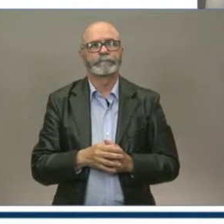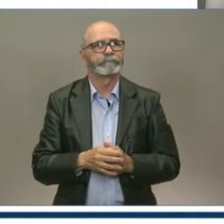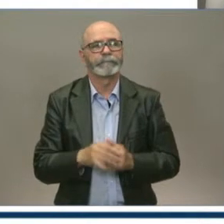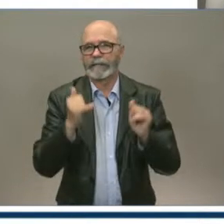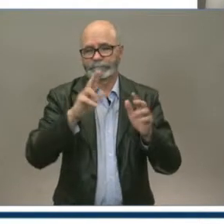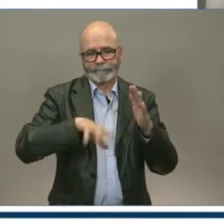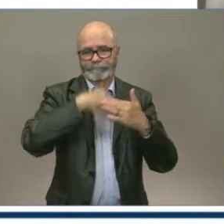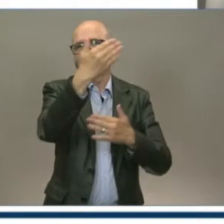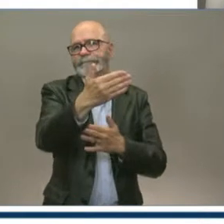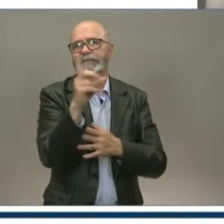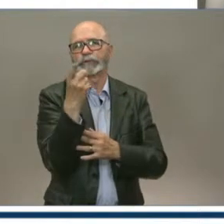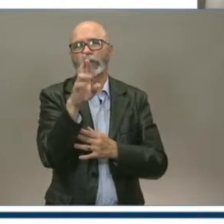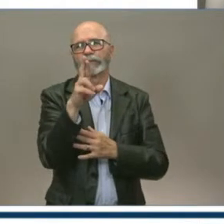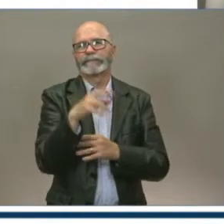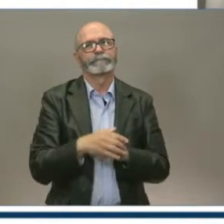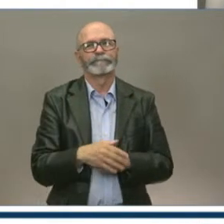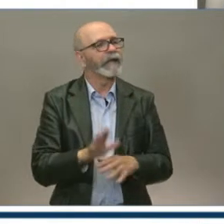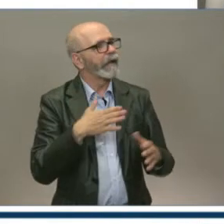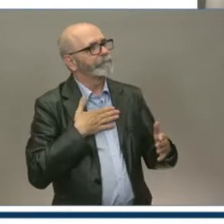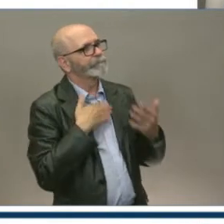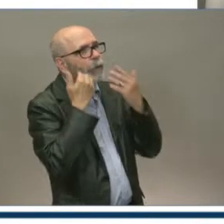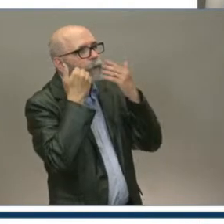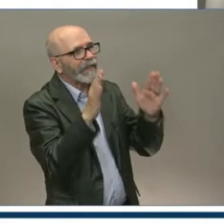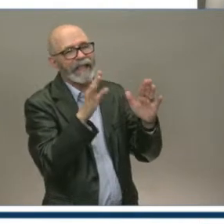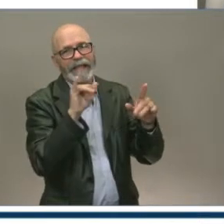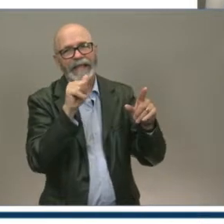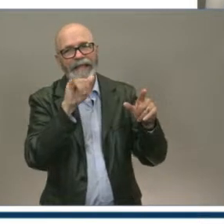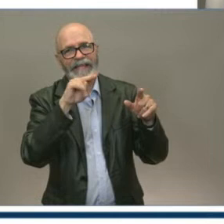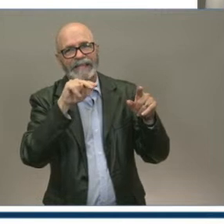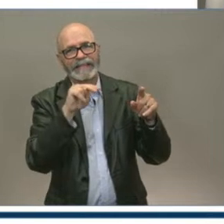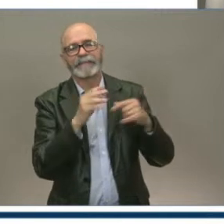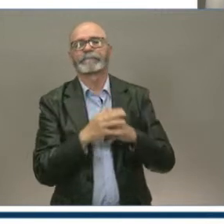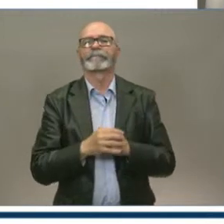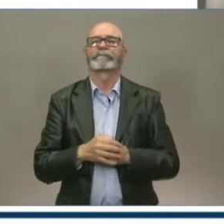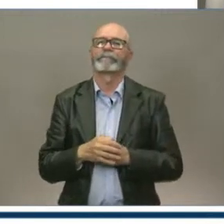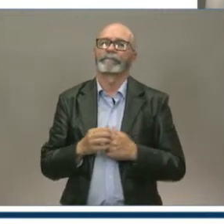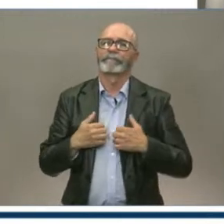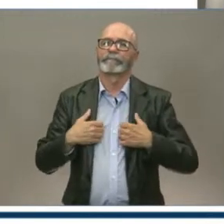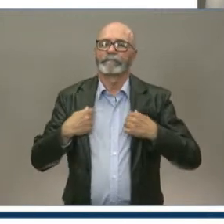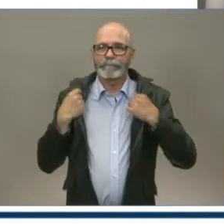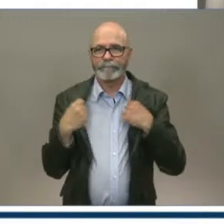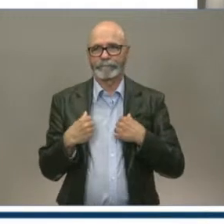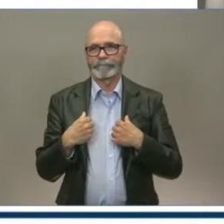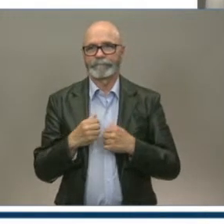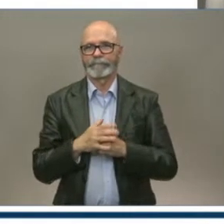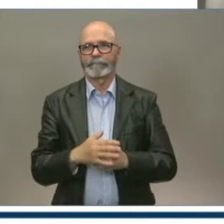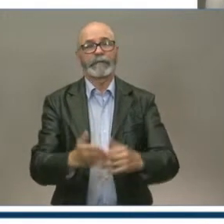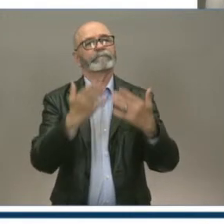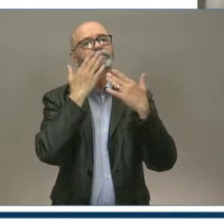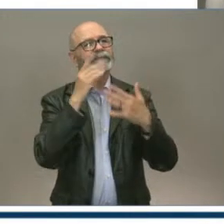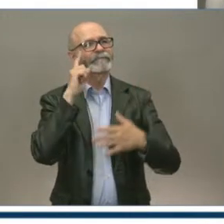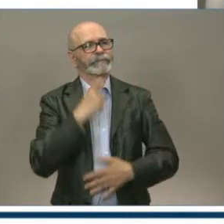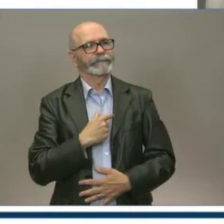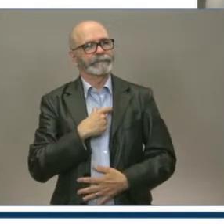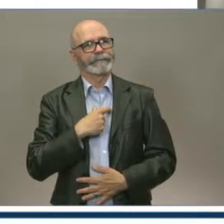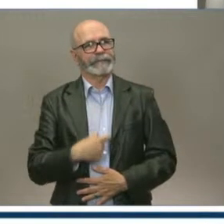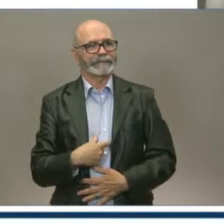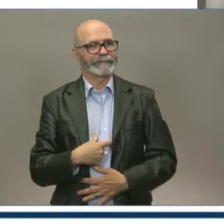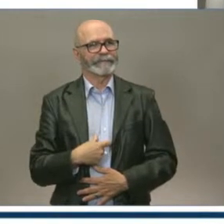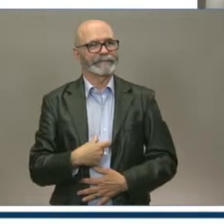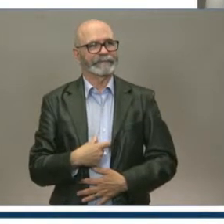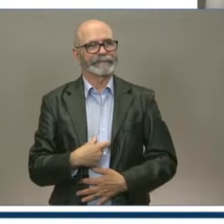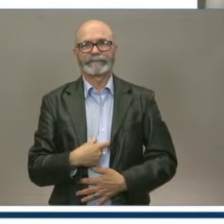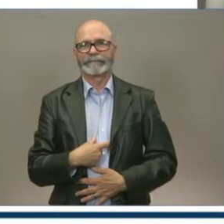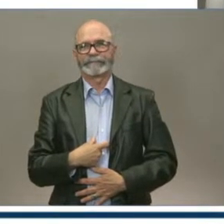afternoon, everybody. And I want to start by thanking the Haddad family for my tie today. I attended the